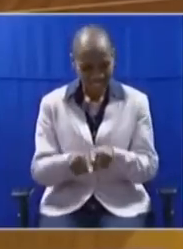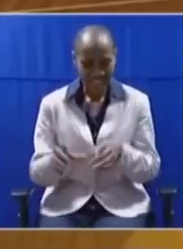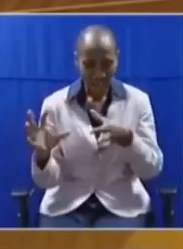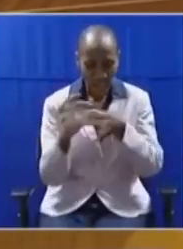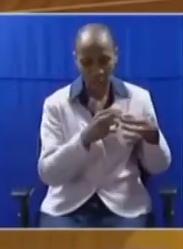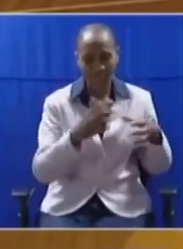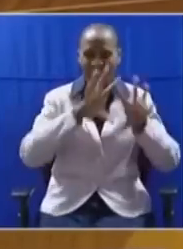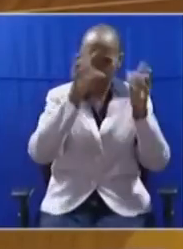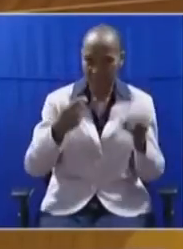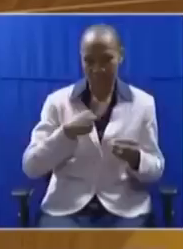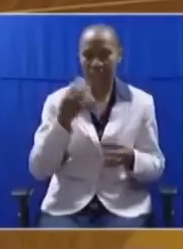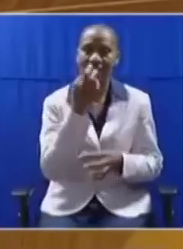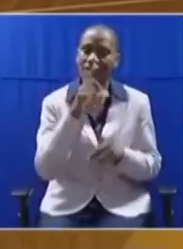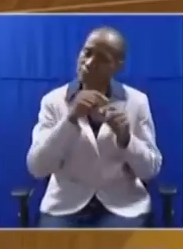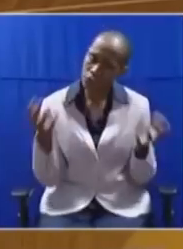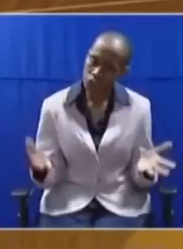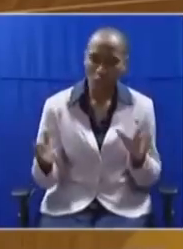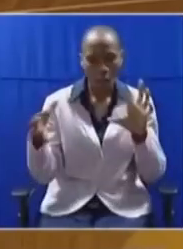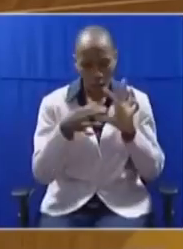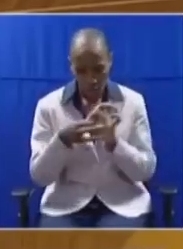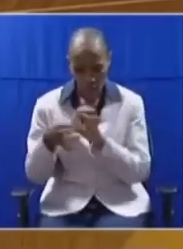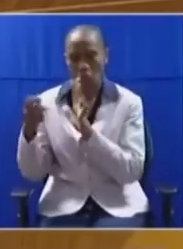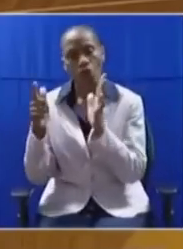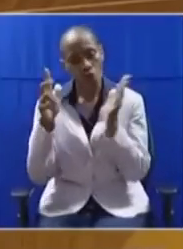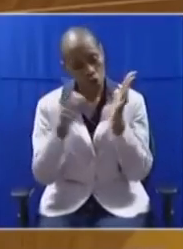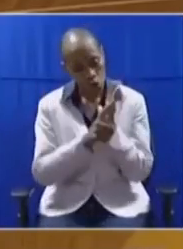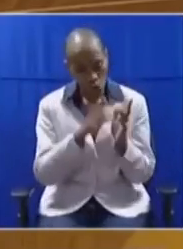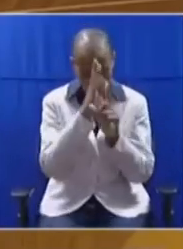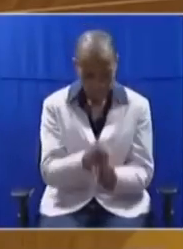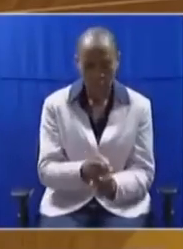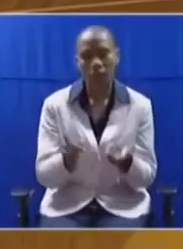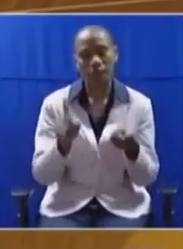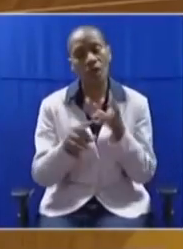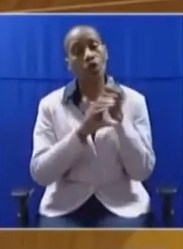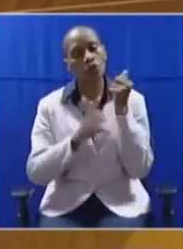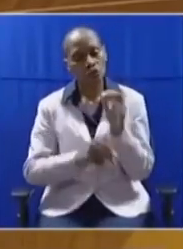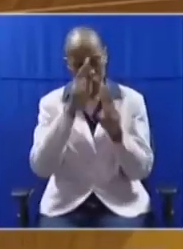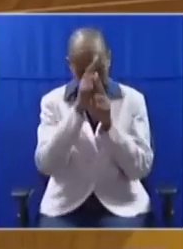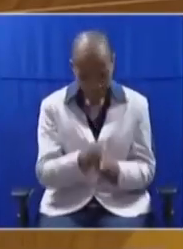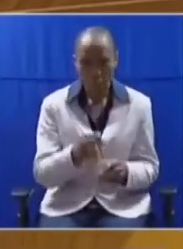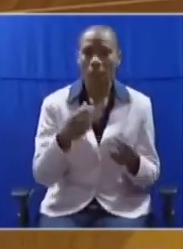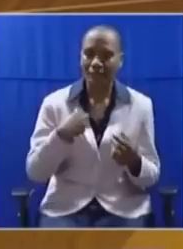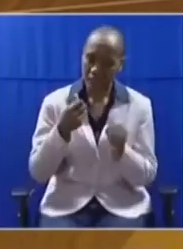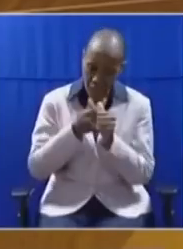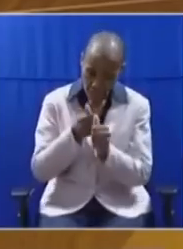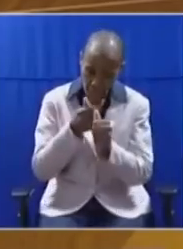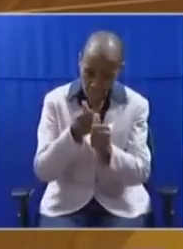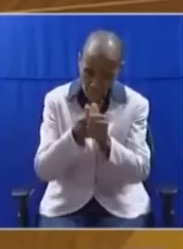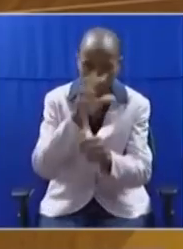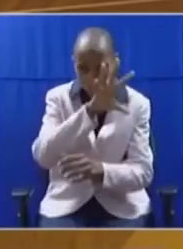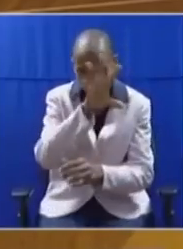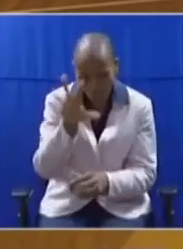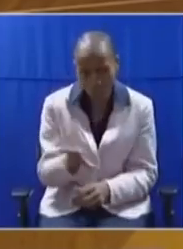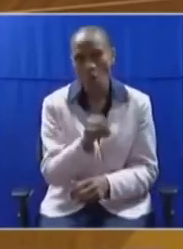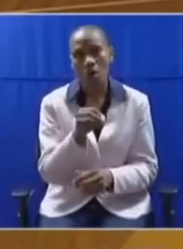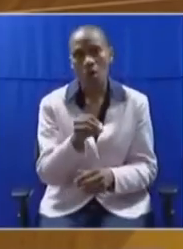do everything within the rule of law, within the precepts of our constitution, and all that will follow its